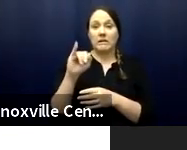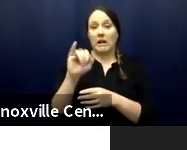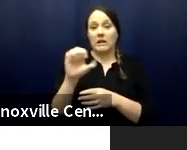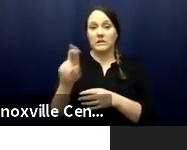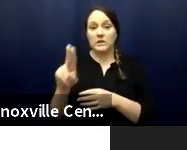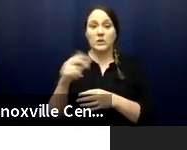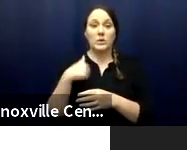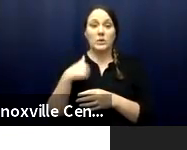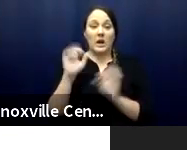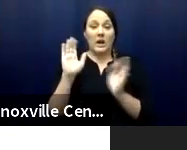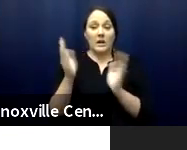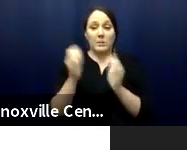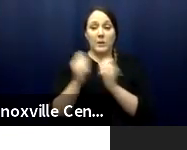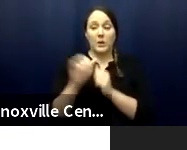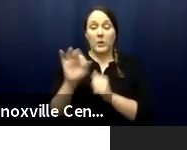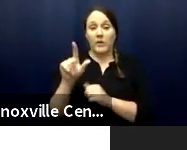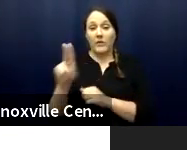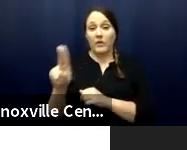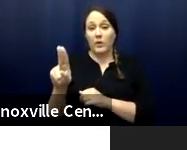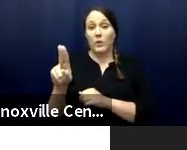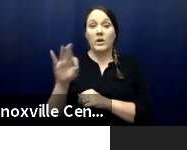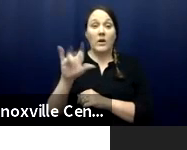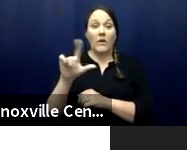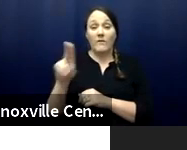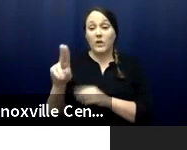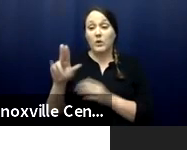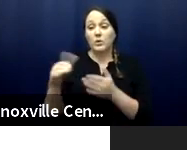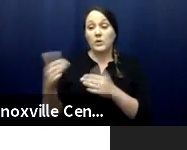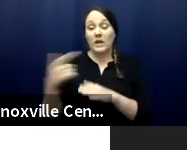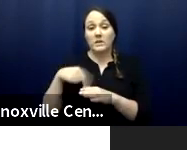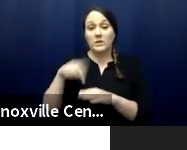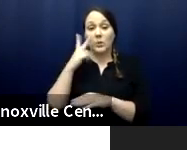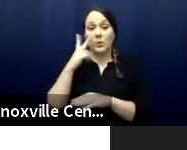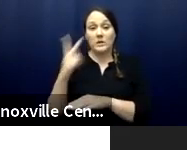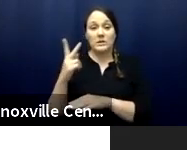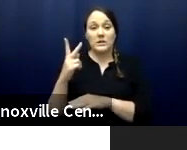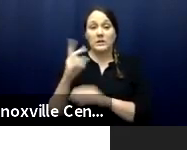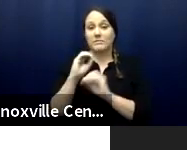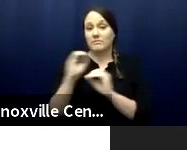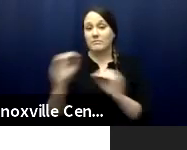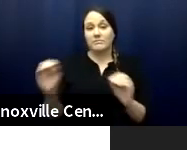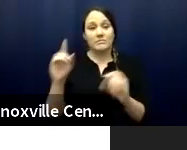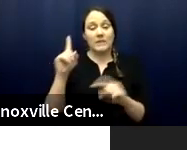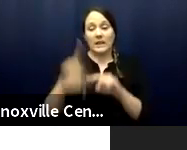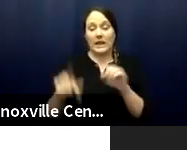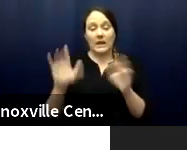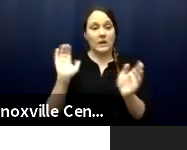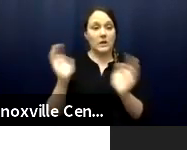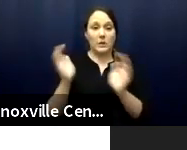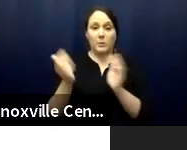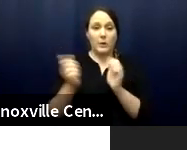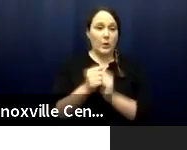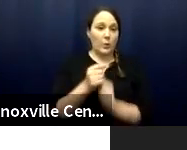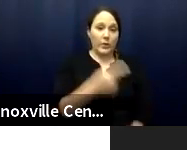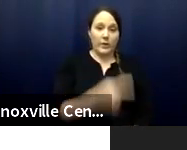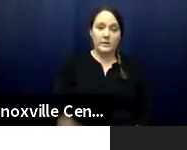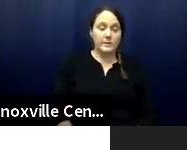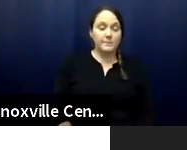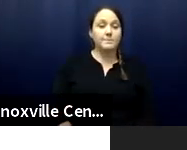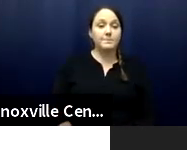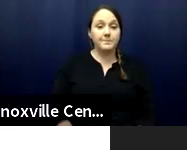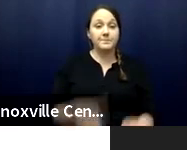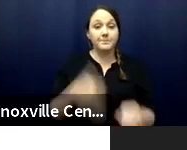is that influenza deaths that we see are nothing comparable to this. Next slide,